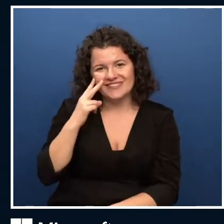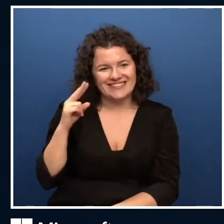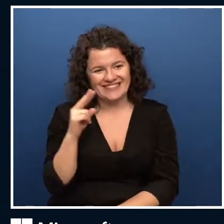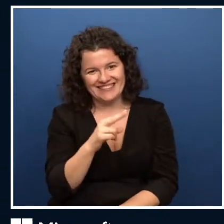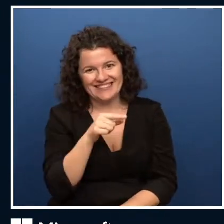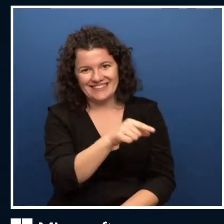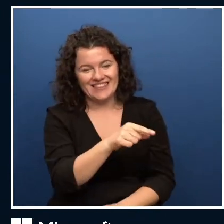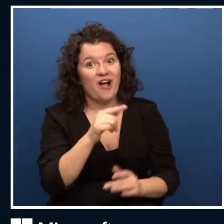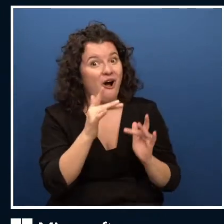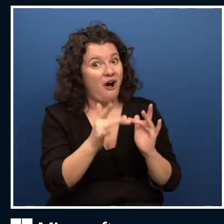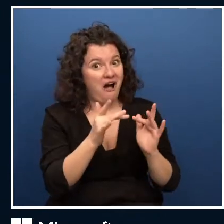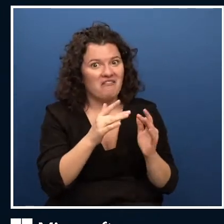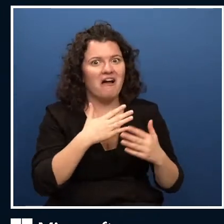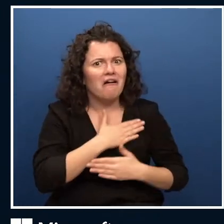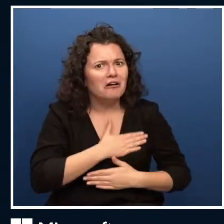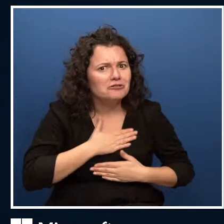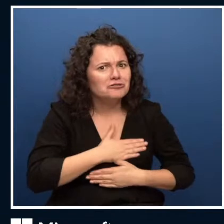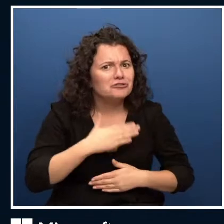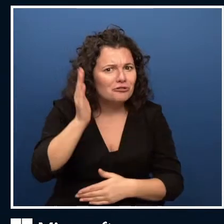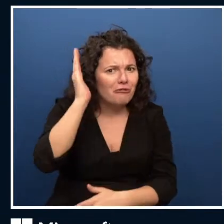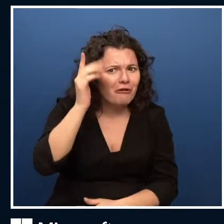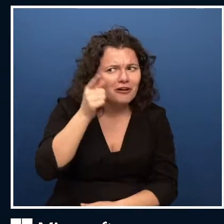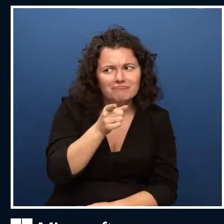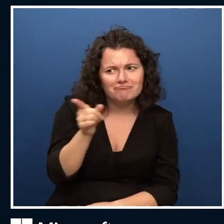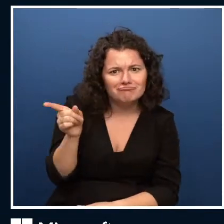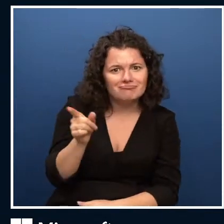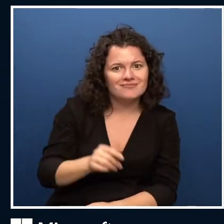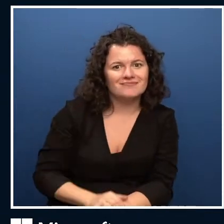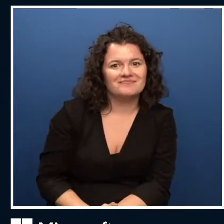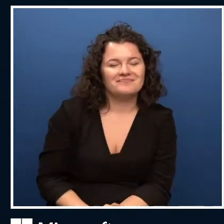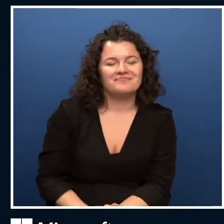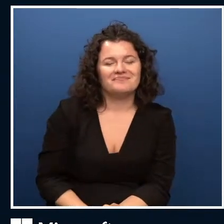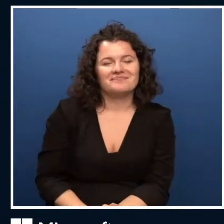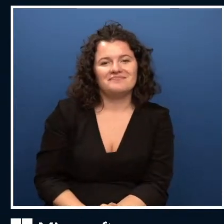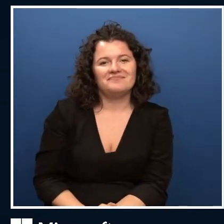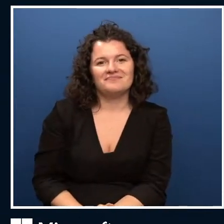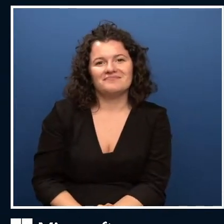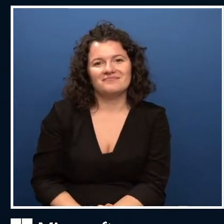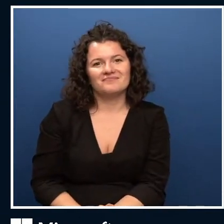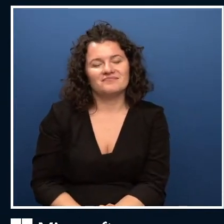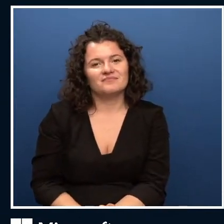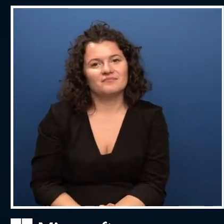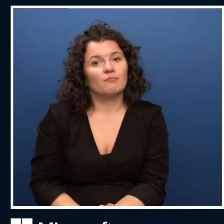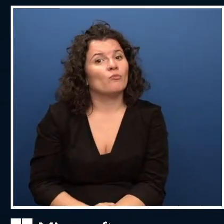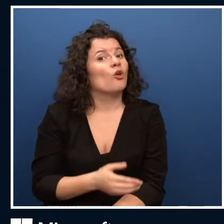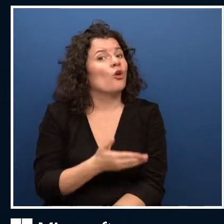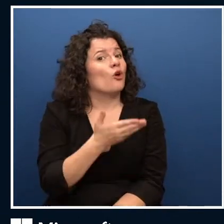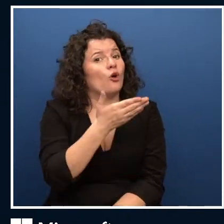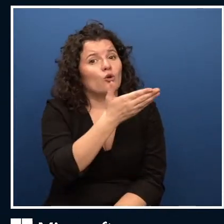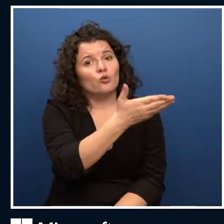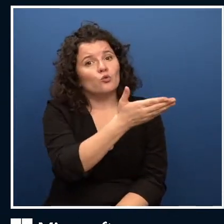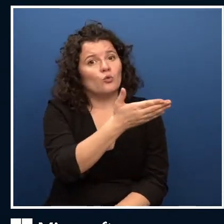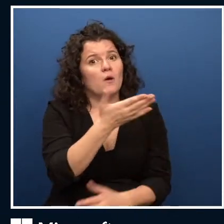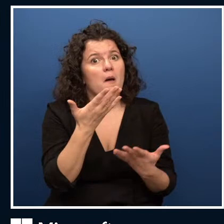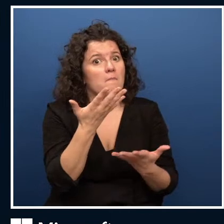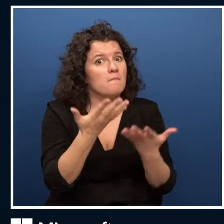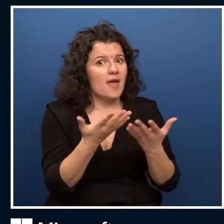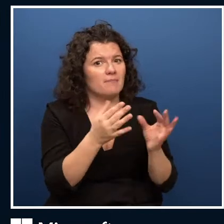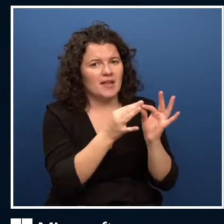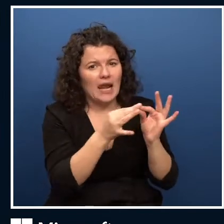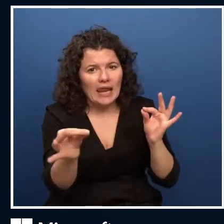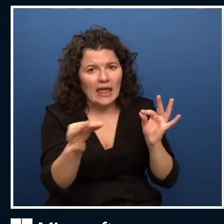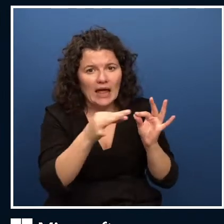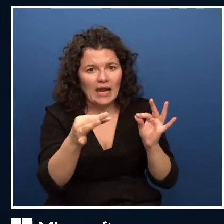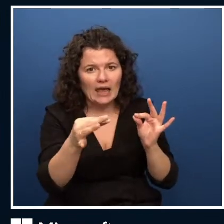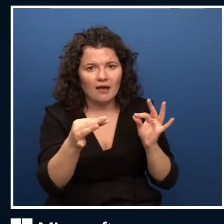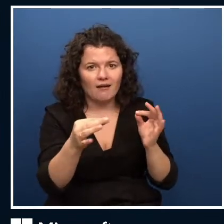enjoying the project that you just explained. And if you have any resources, we will put them onto the resources